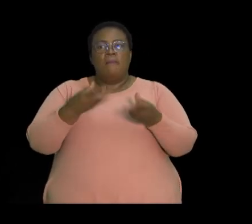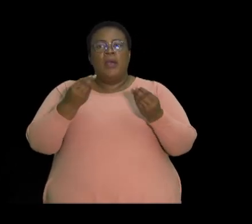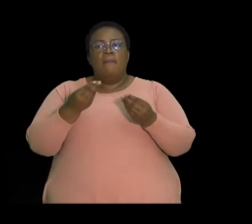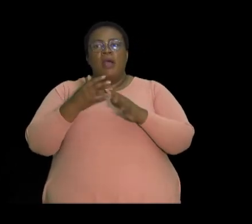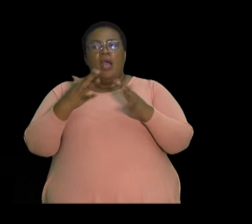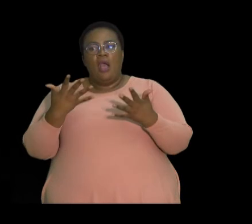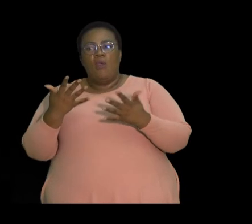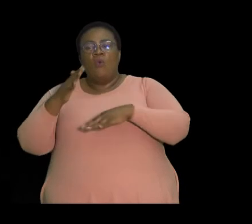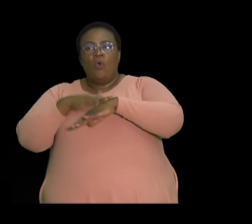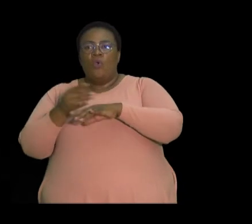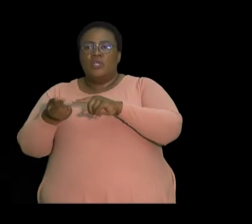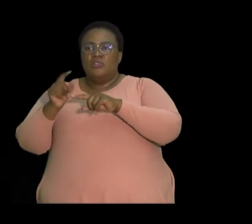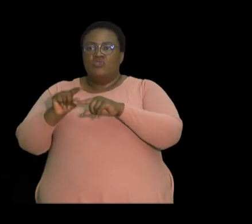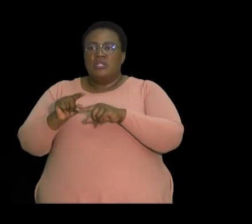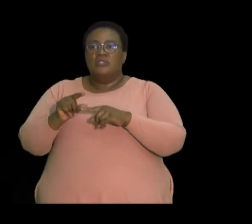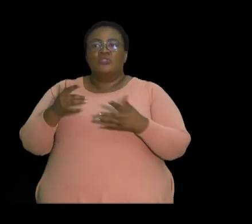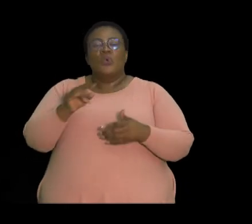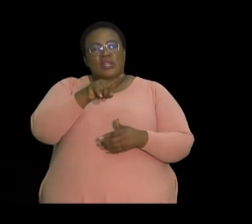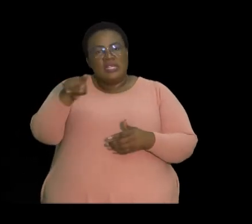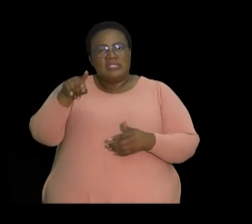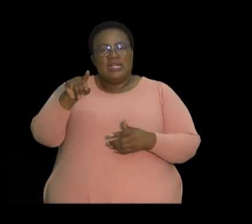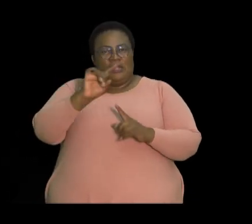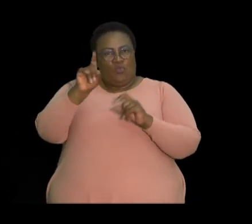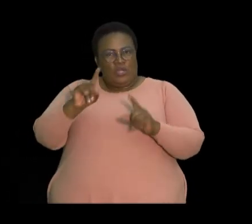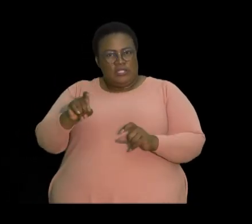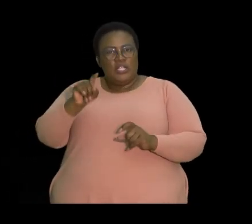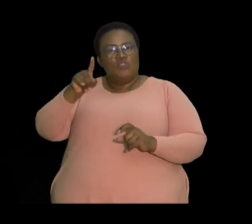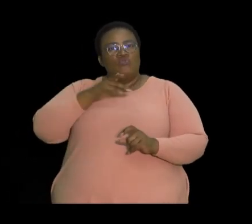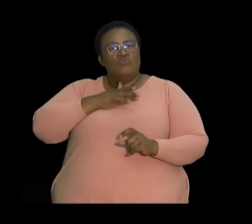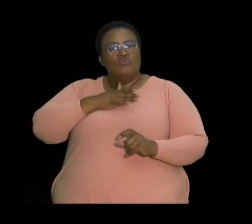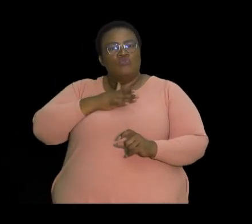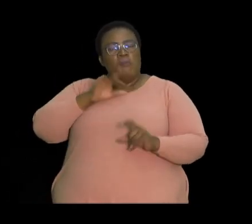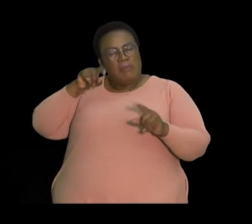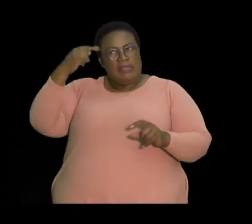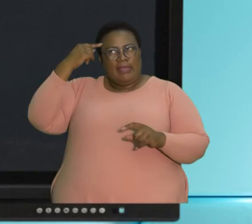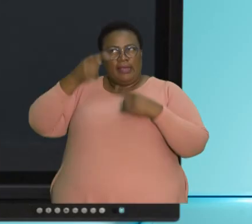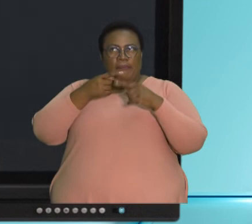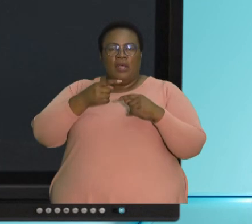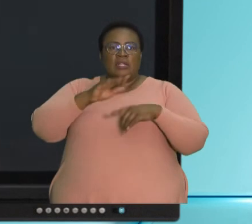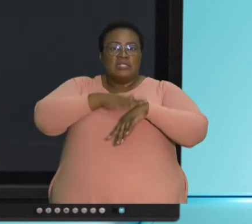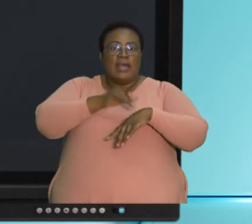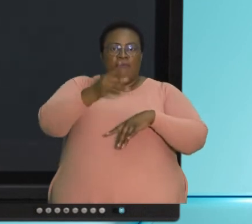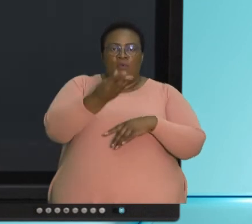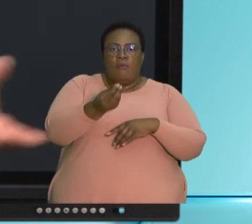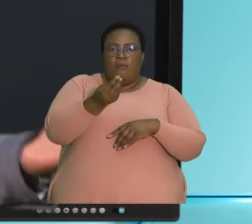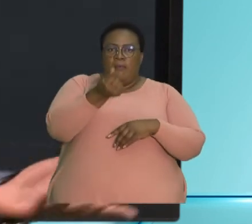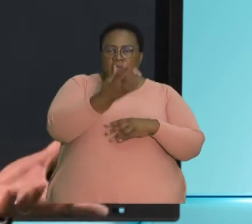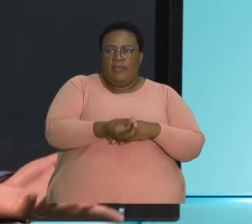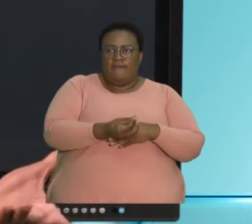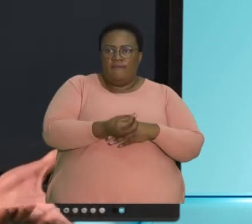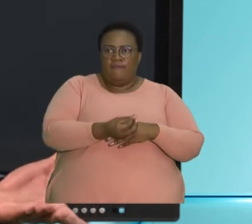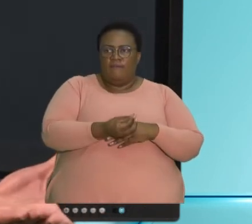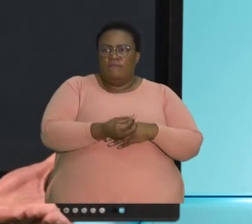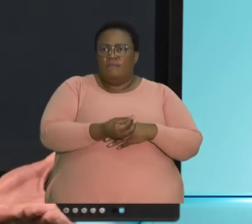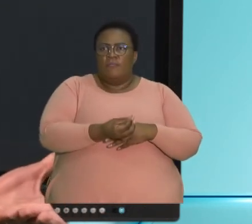on interest, and that's compound growth? Now, these are the questions I want you to be thinking about whenever you have money. How do